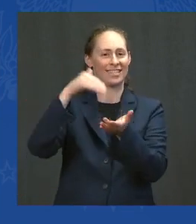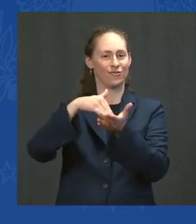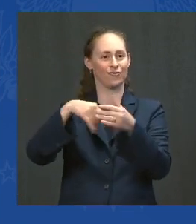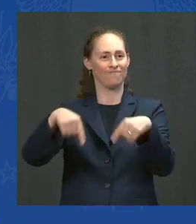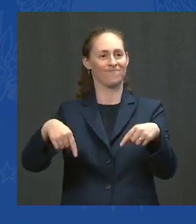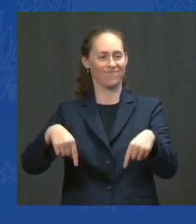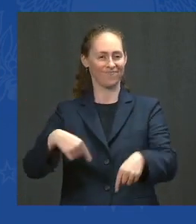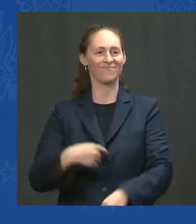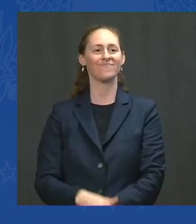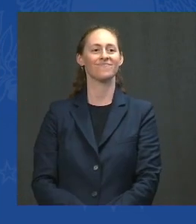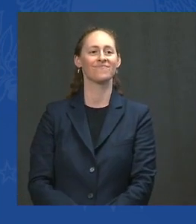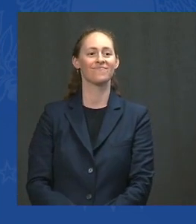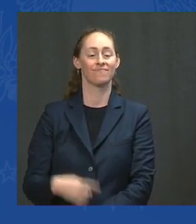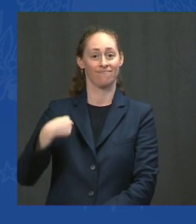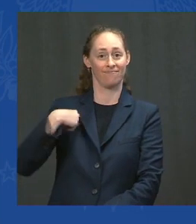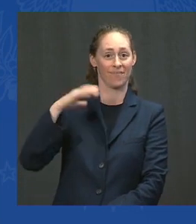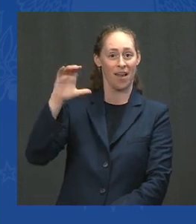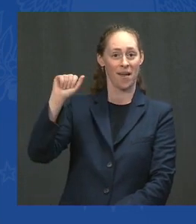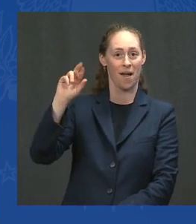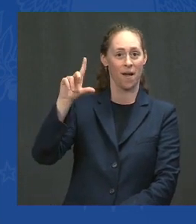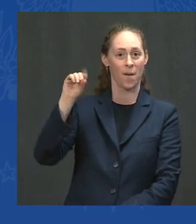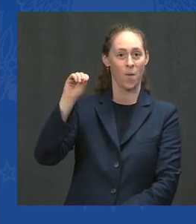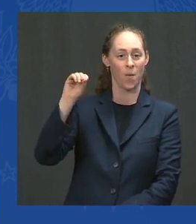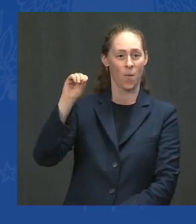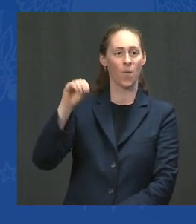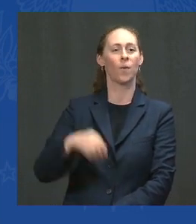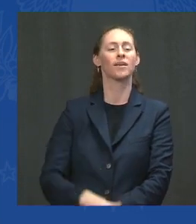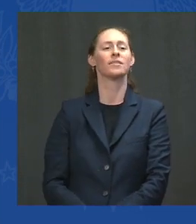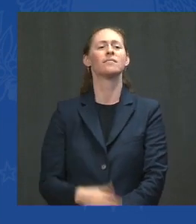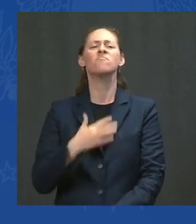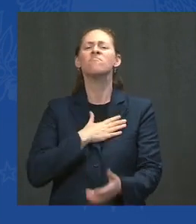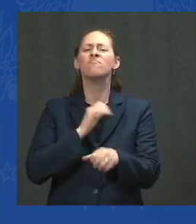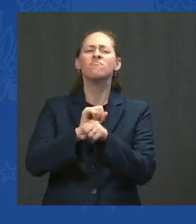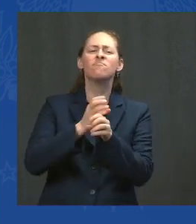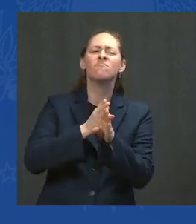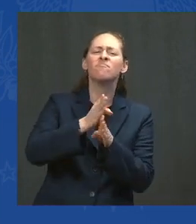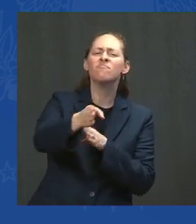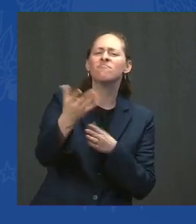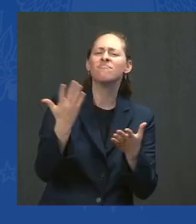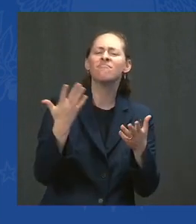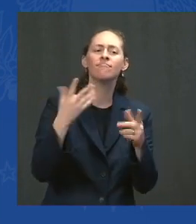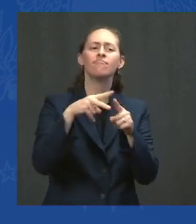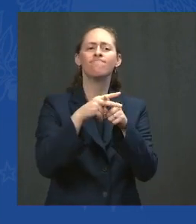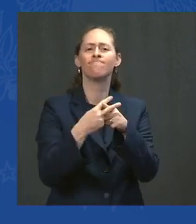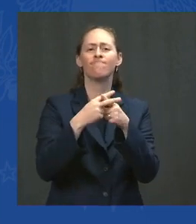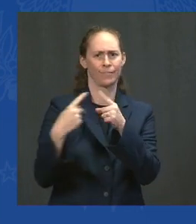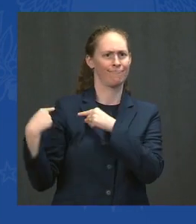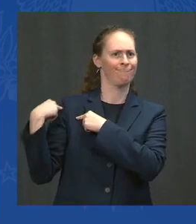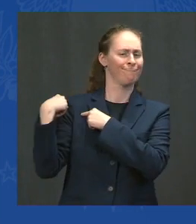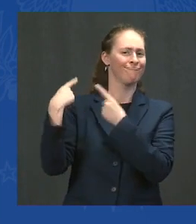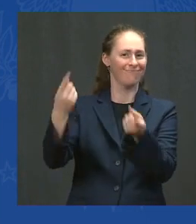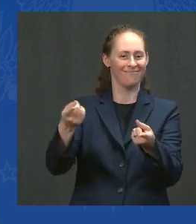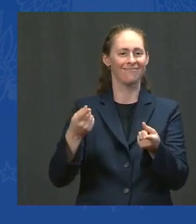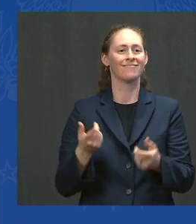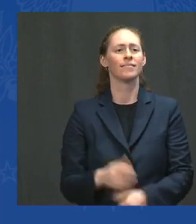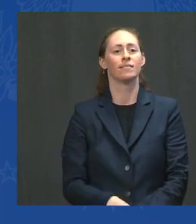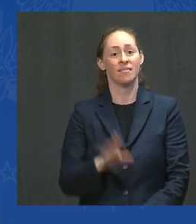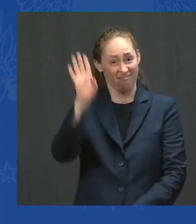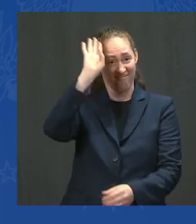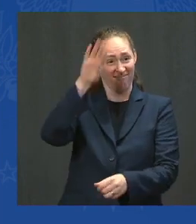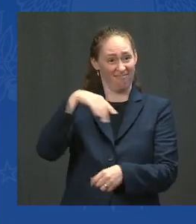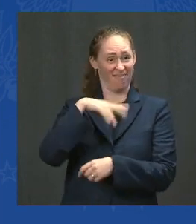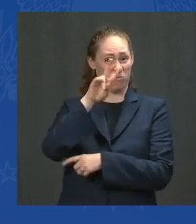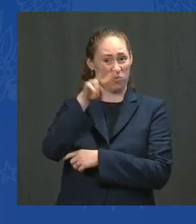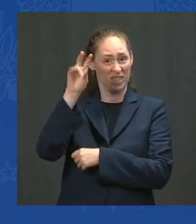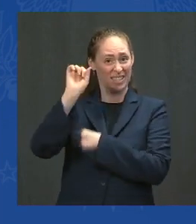repair technician here in Final for the last few years. I've been a Mack employee for 22 years, and I'm proud to be part of